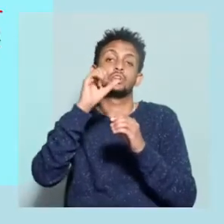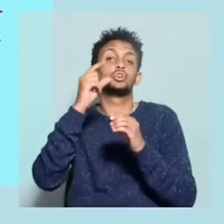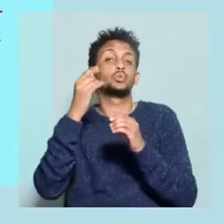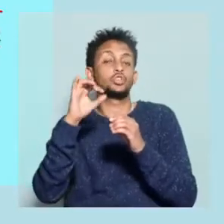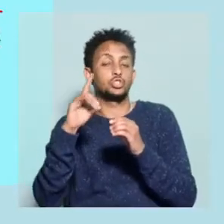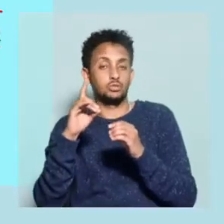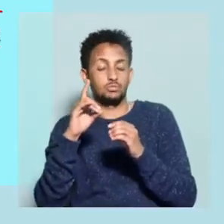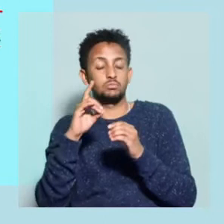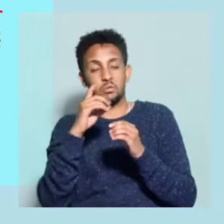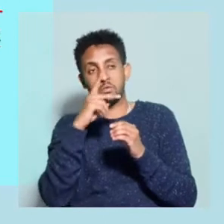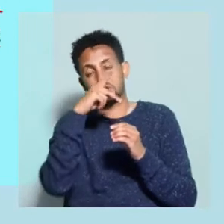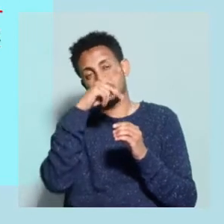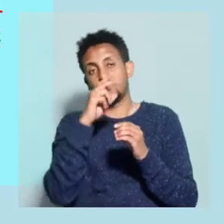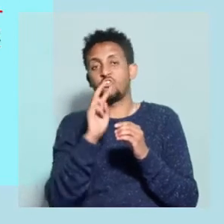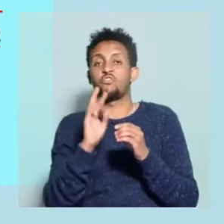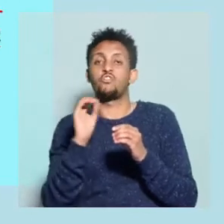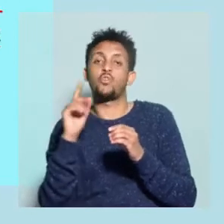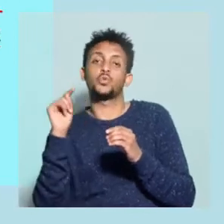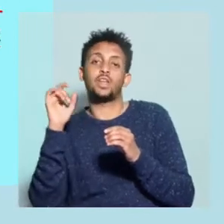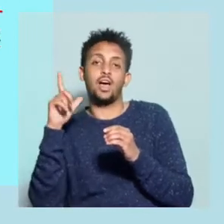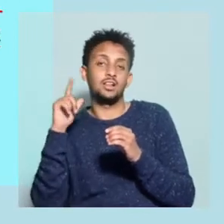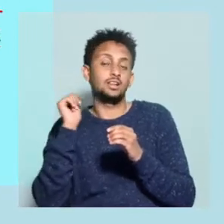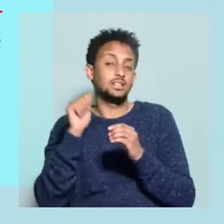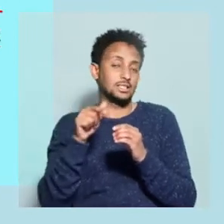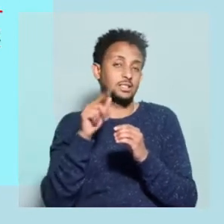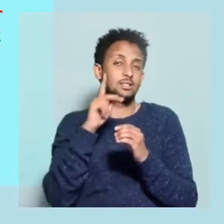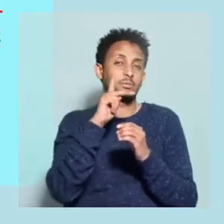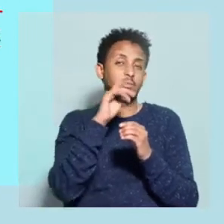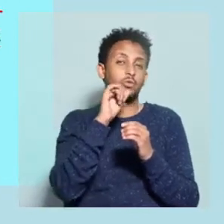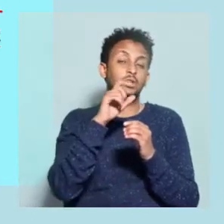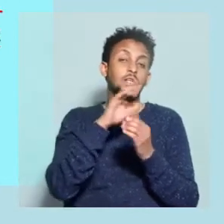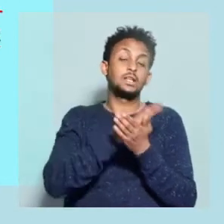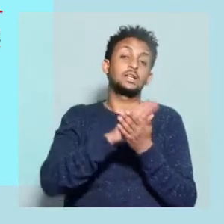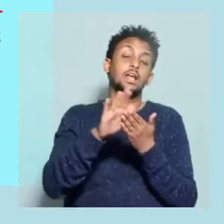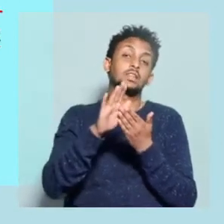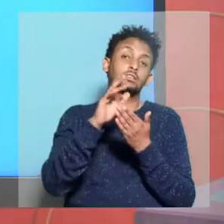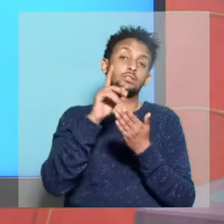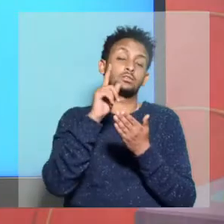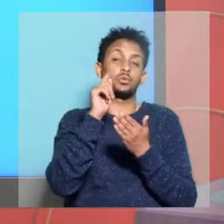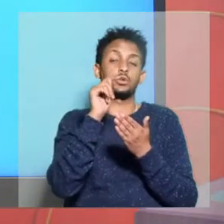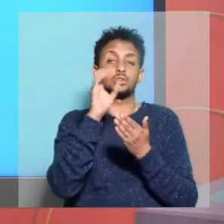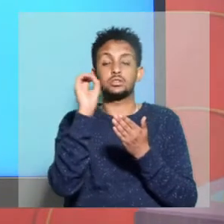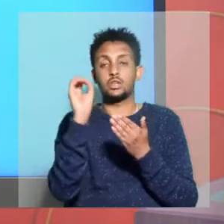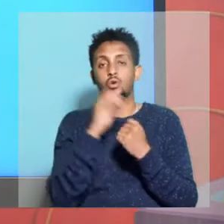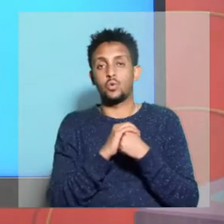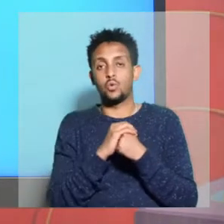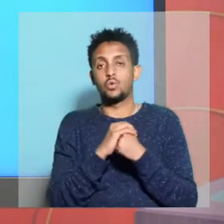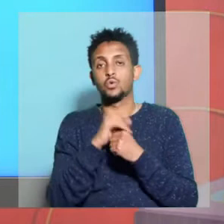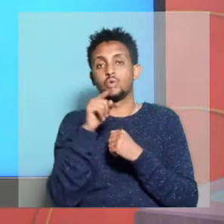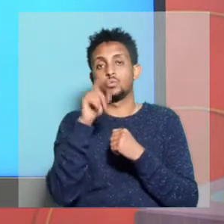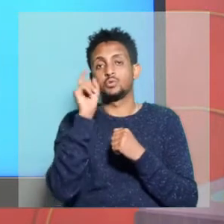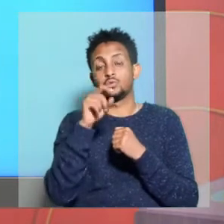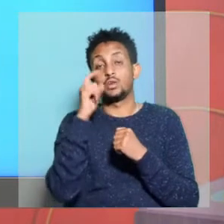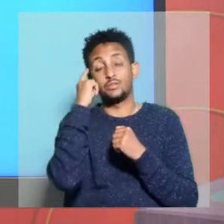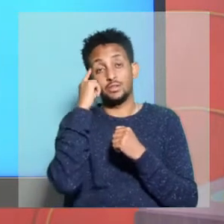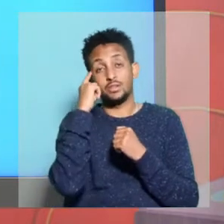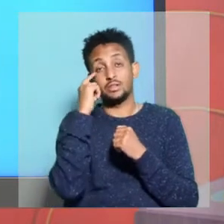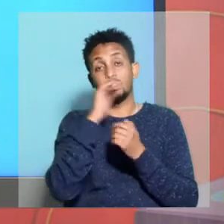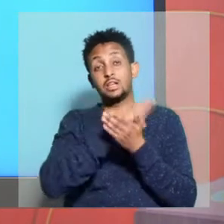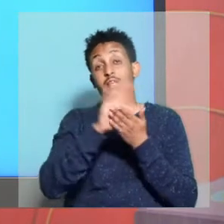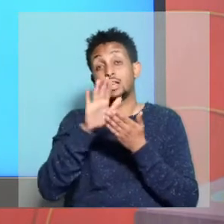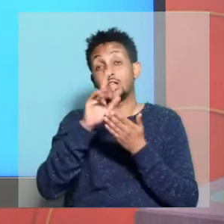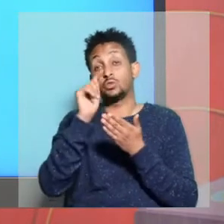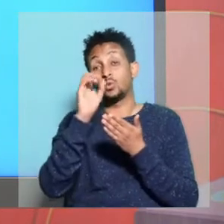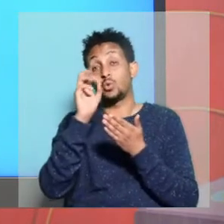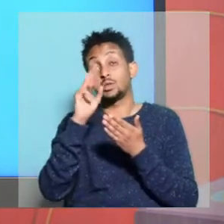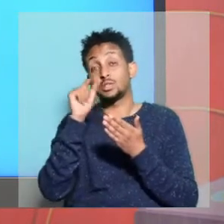object, there will be a pivotal point. On that pivotal point, the net torque should be 0. That should be the way you should have to think. And the net